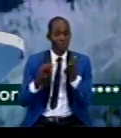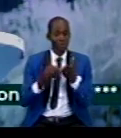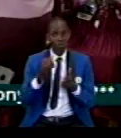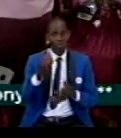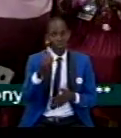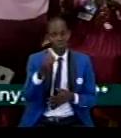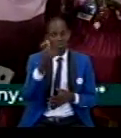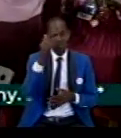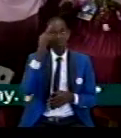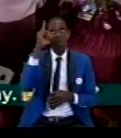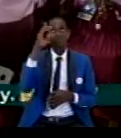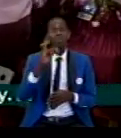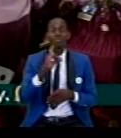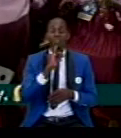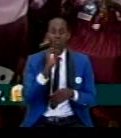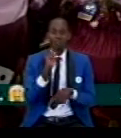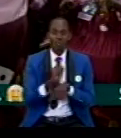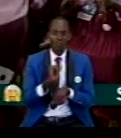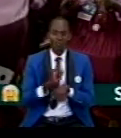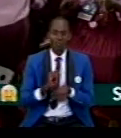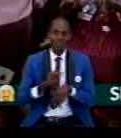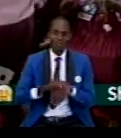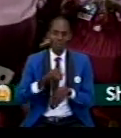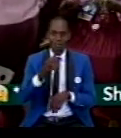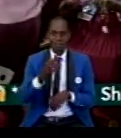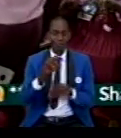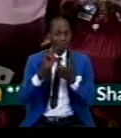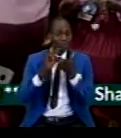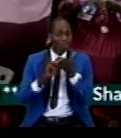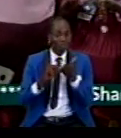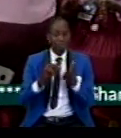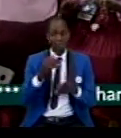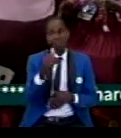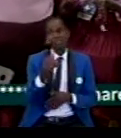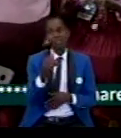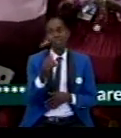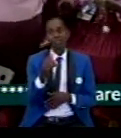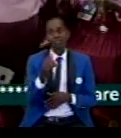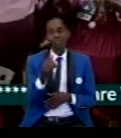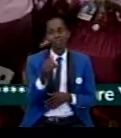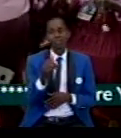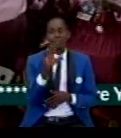Check yourself where you are.